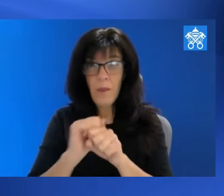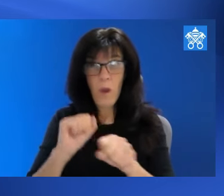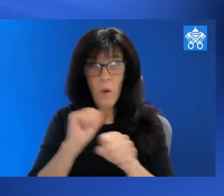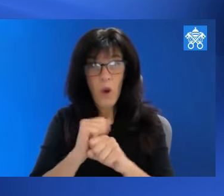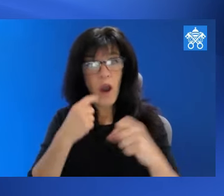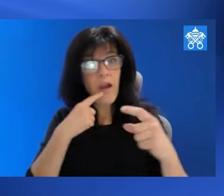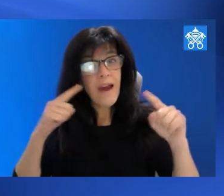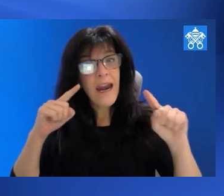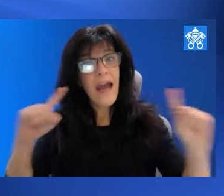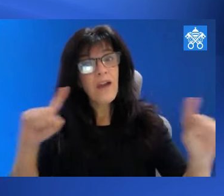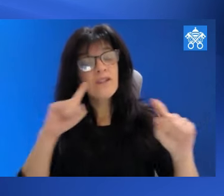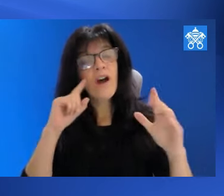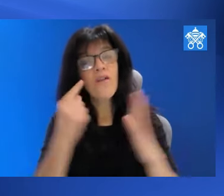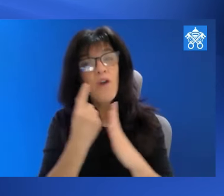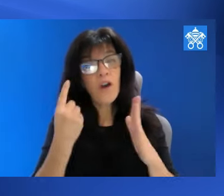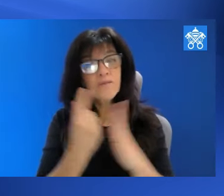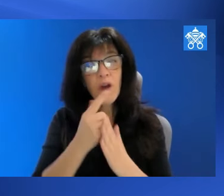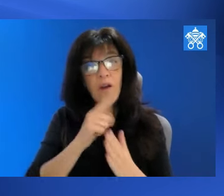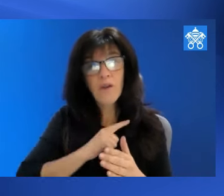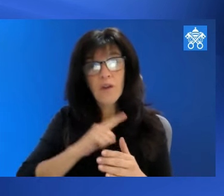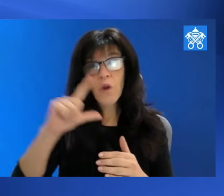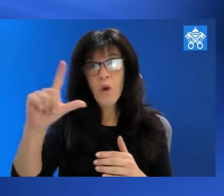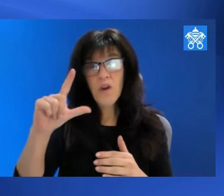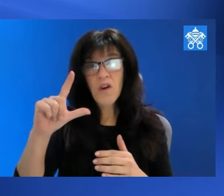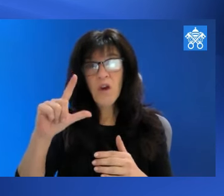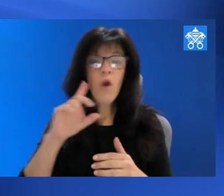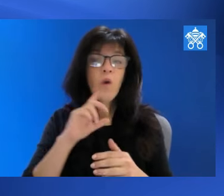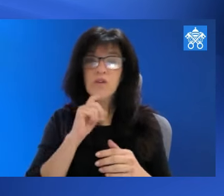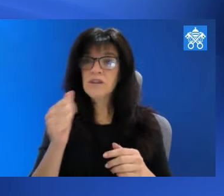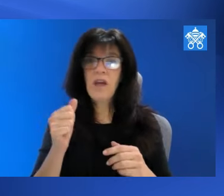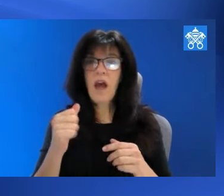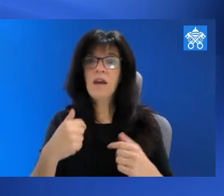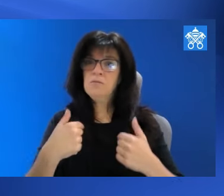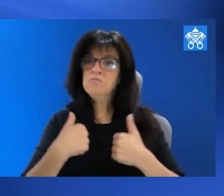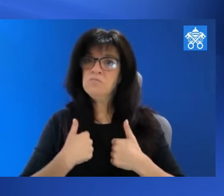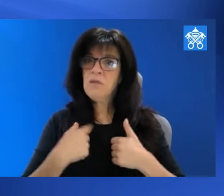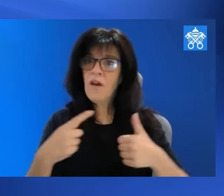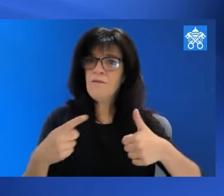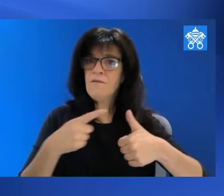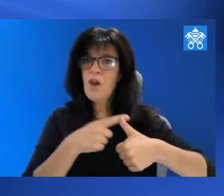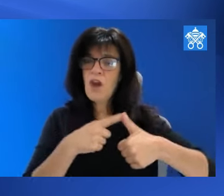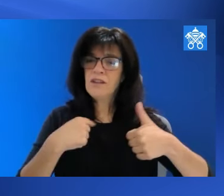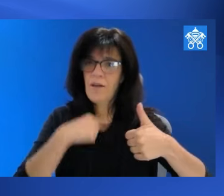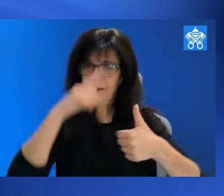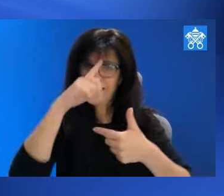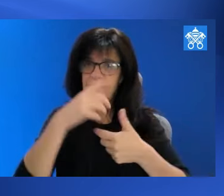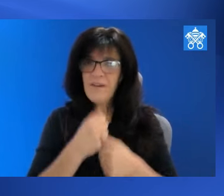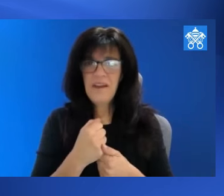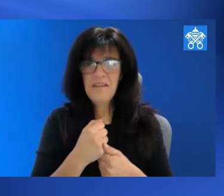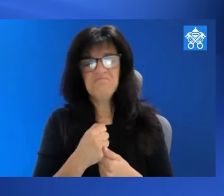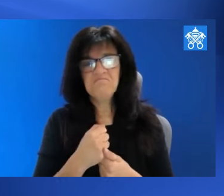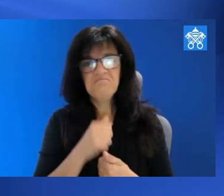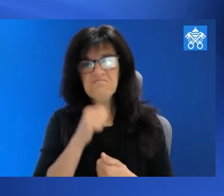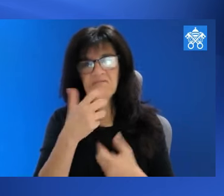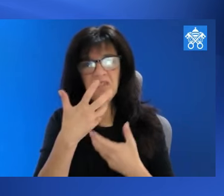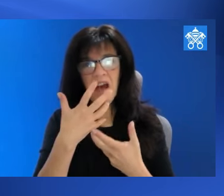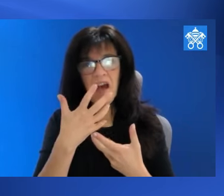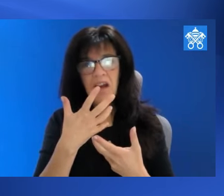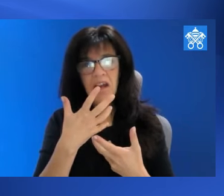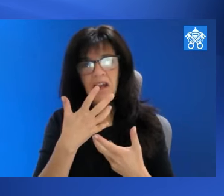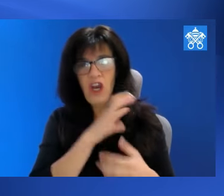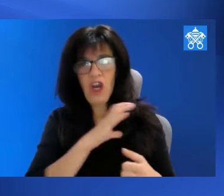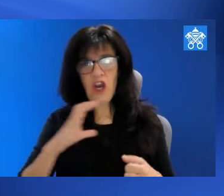who is not a protagonist of his faith, is not a Christian. As my grandmother used to say, he is a Christian in red